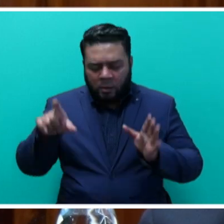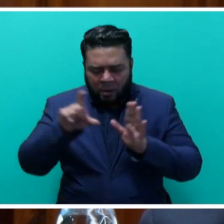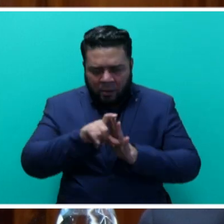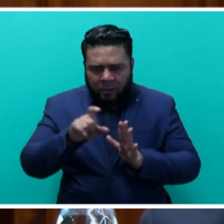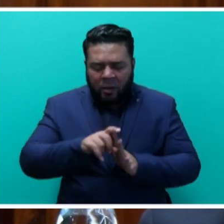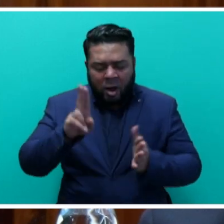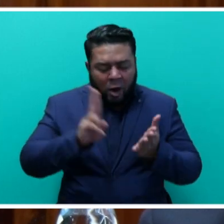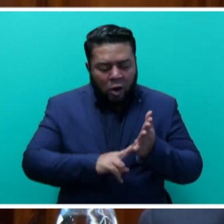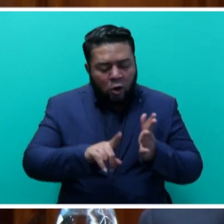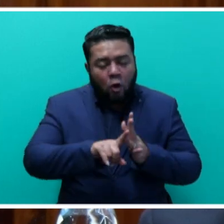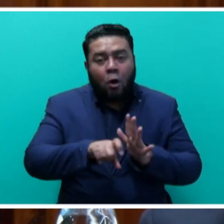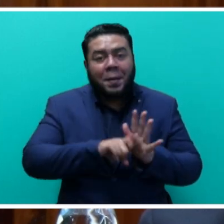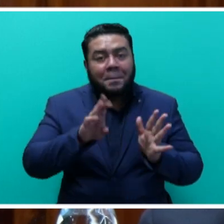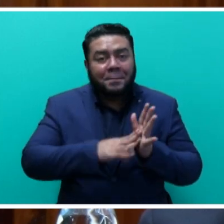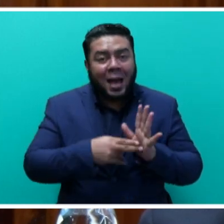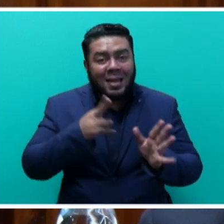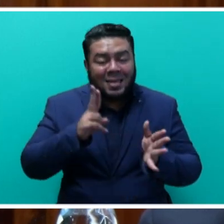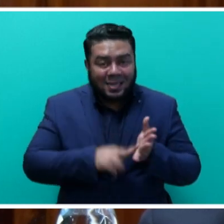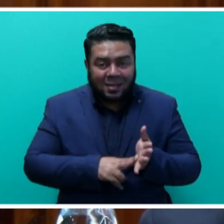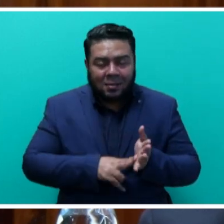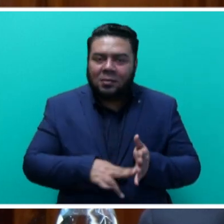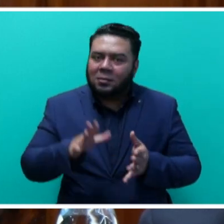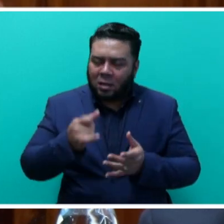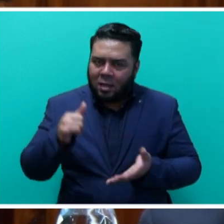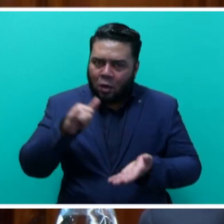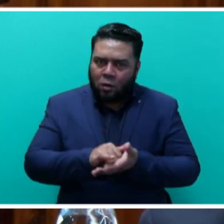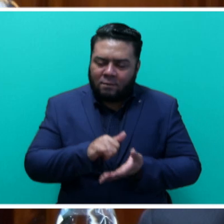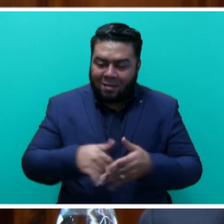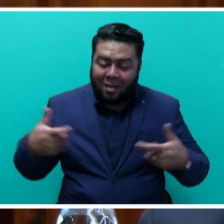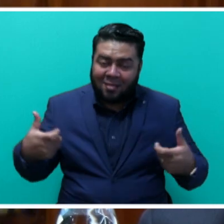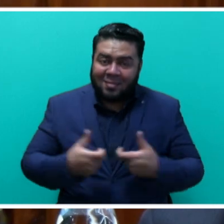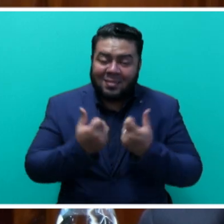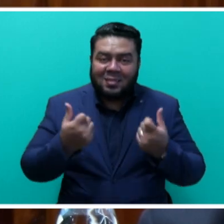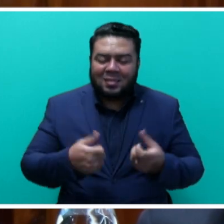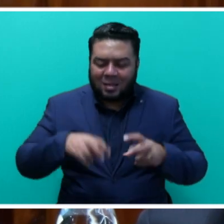Norman Walding has been appointed as the aircraft accident investigator.